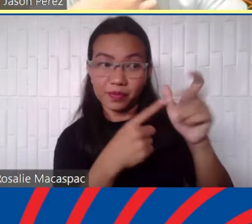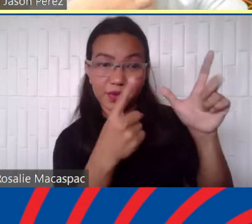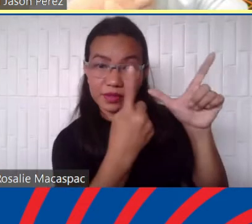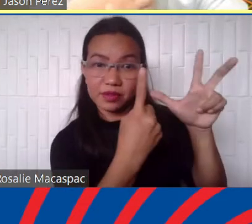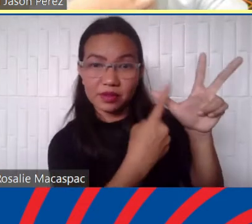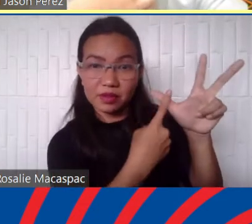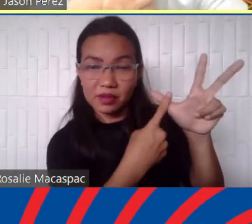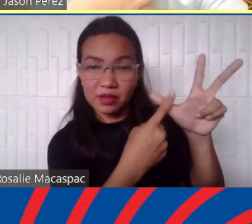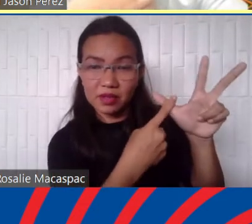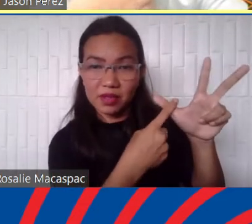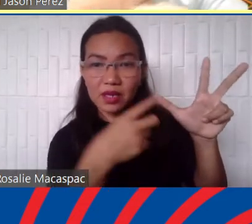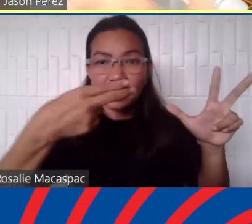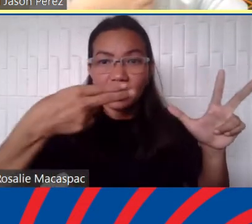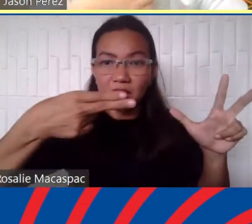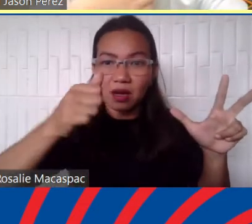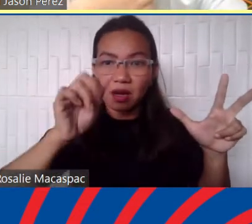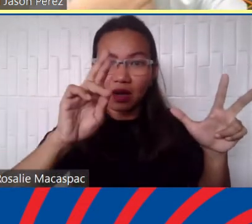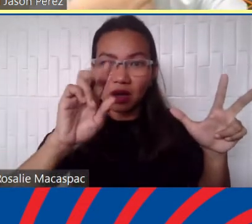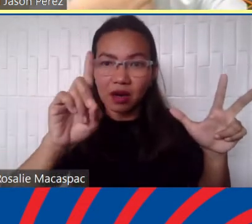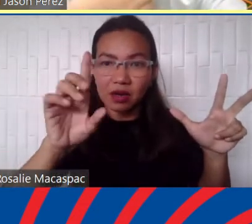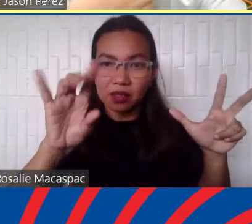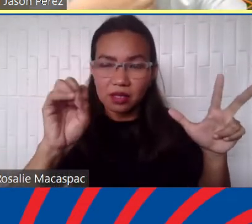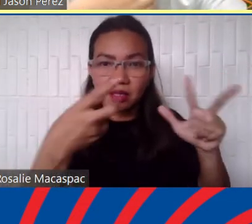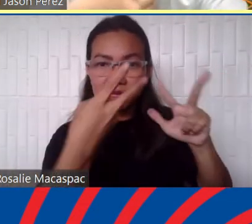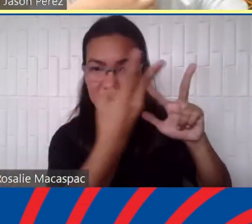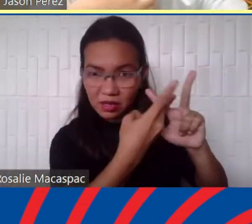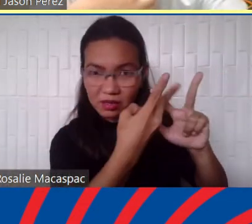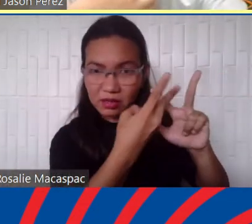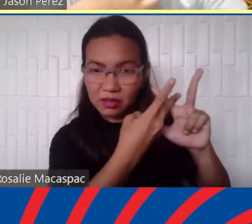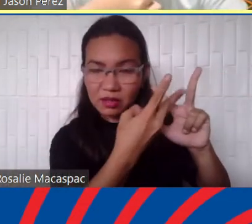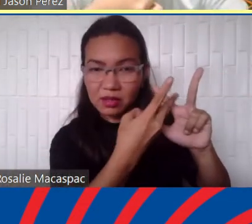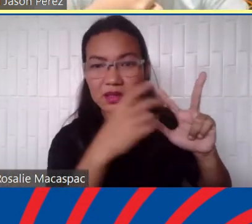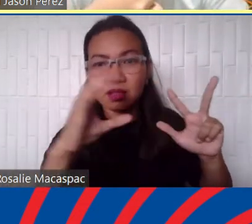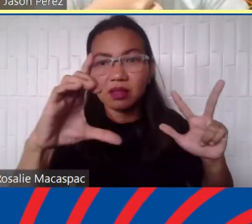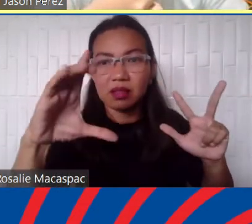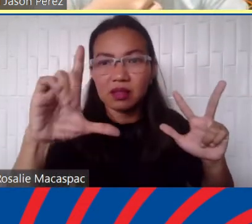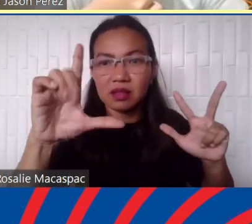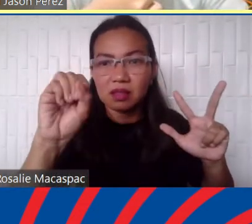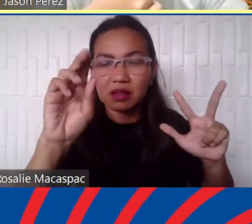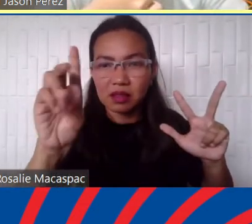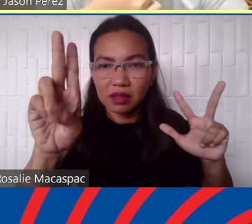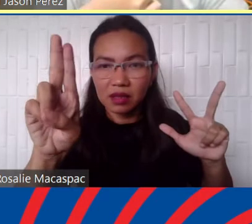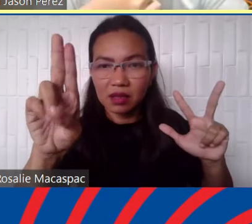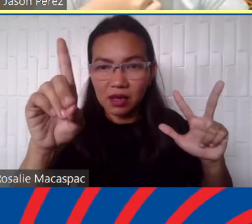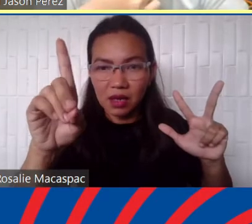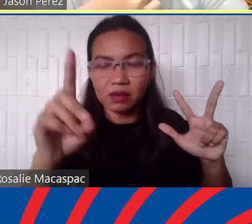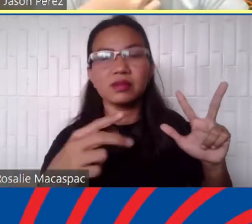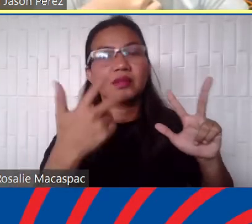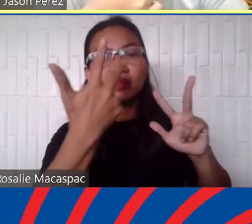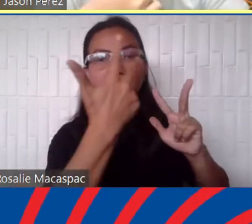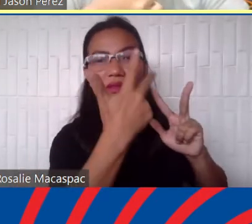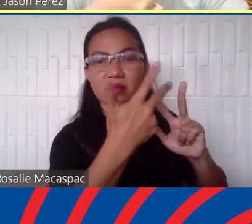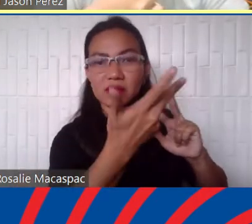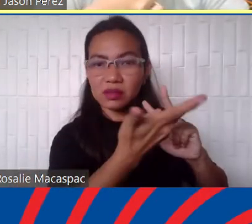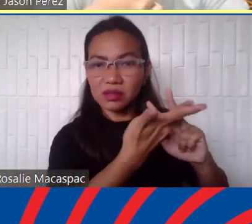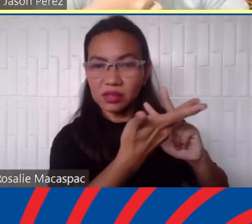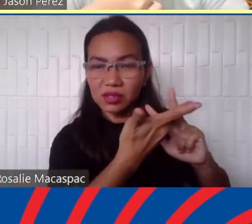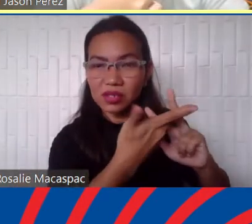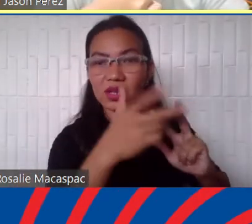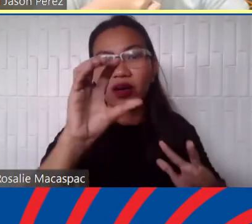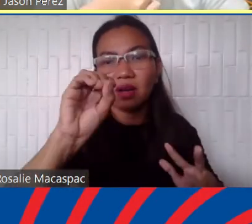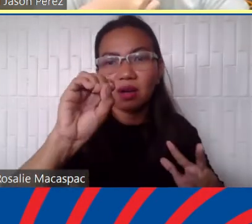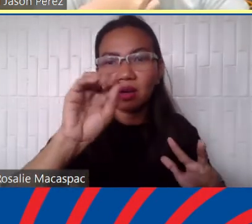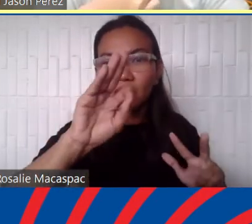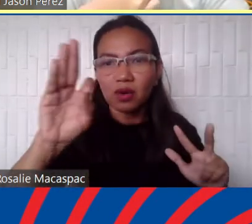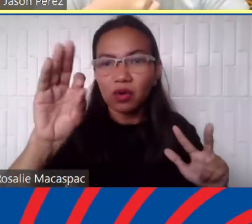in a hard disk, and then another one can be stored via cloud with at least one that is offsite. So